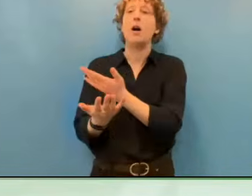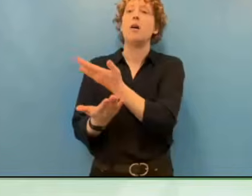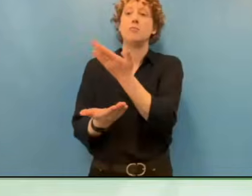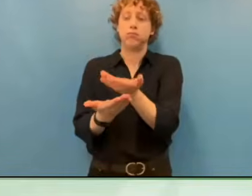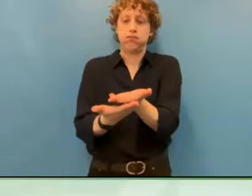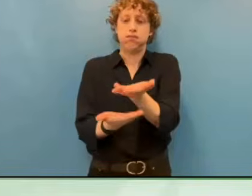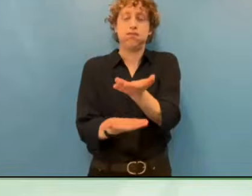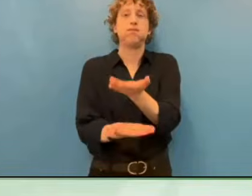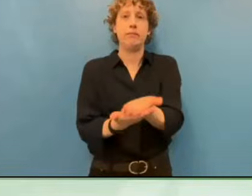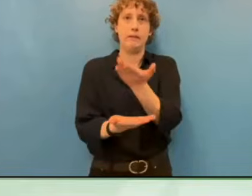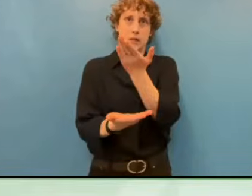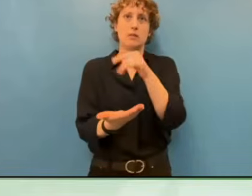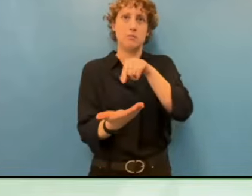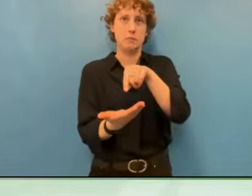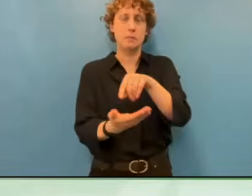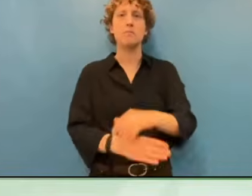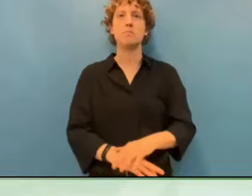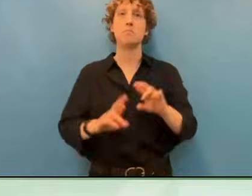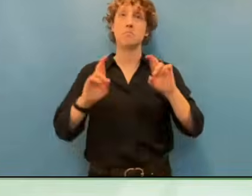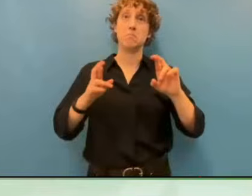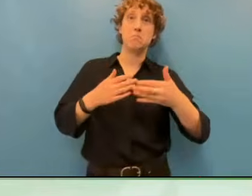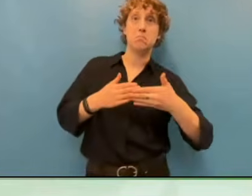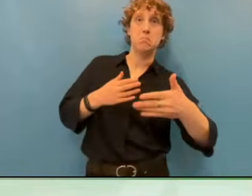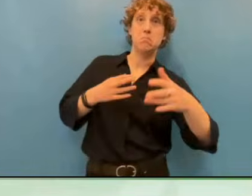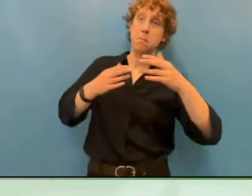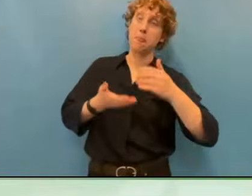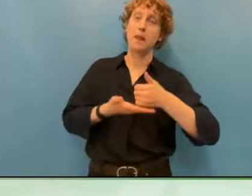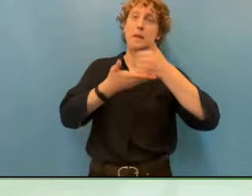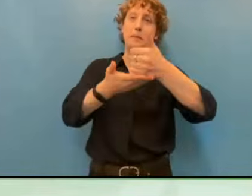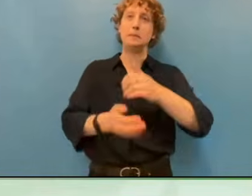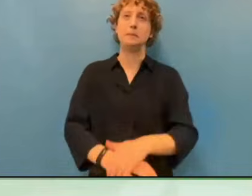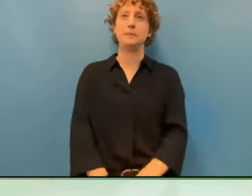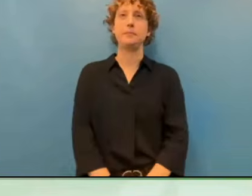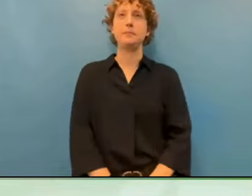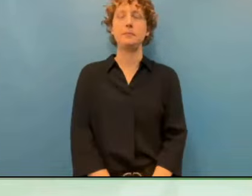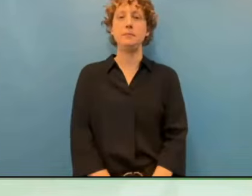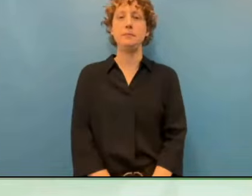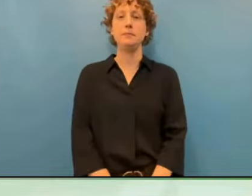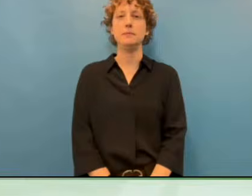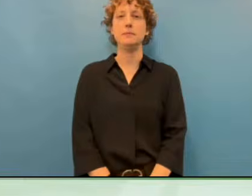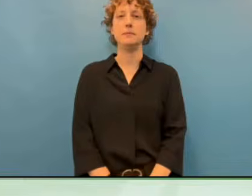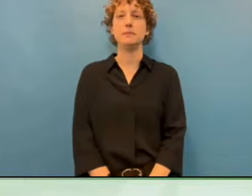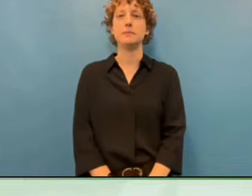that. And hopefully this helps us in the process. Yeah. So some of the